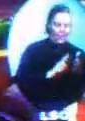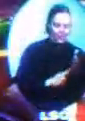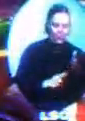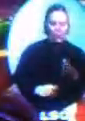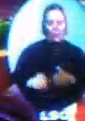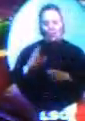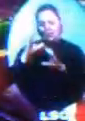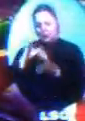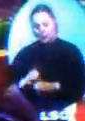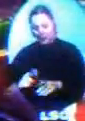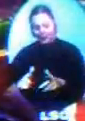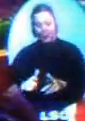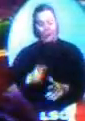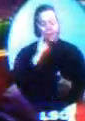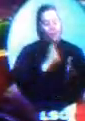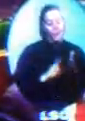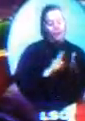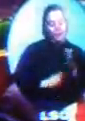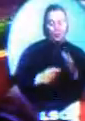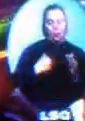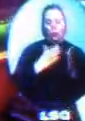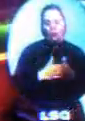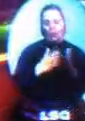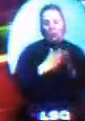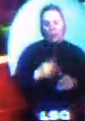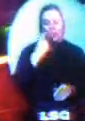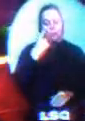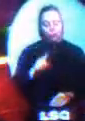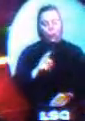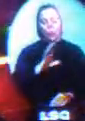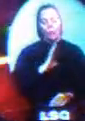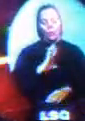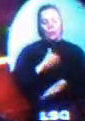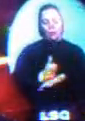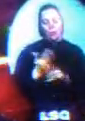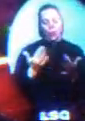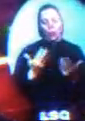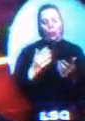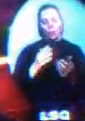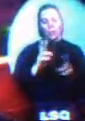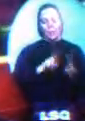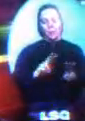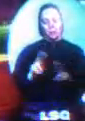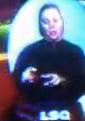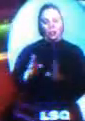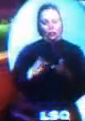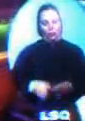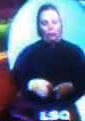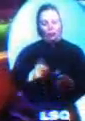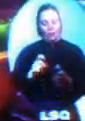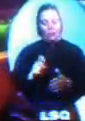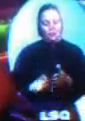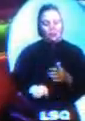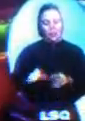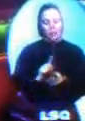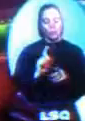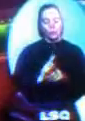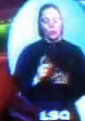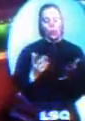was an audit that was called for to determine the level of inspectors needed and how many facilities each inspector should